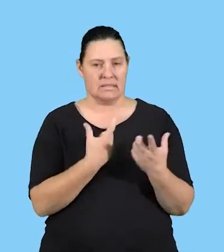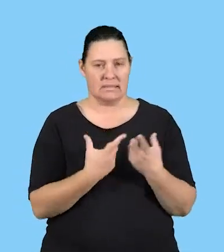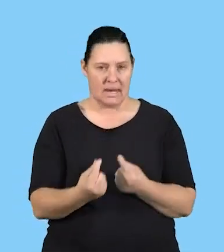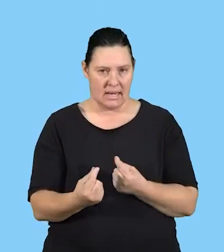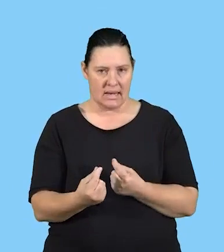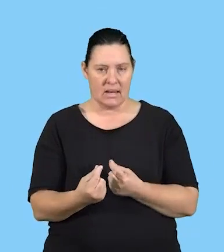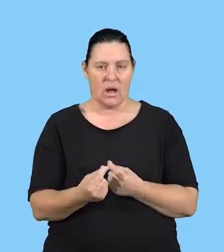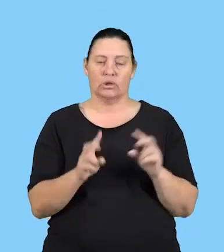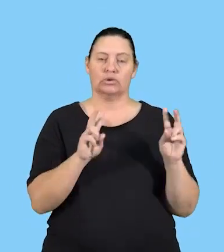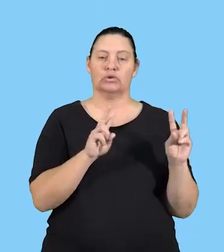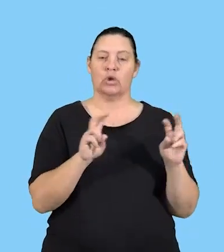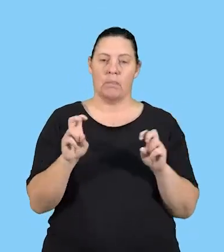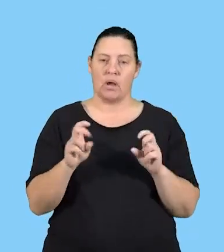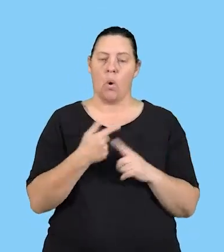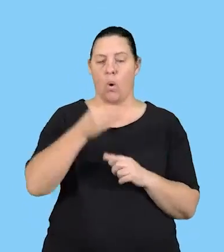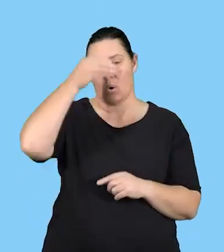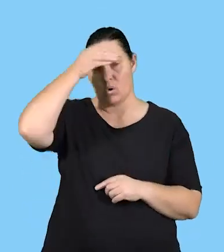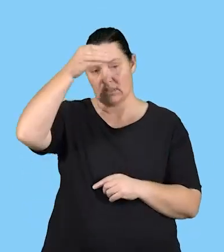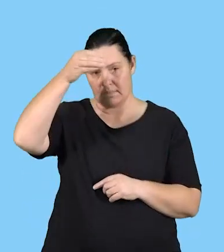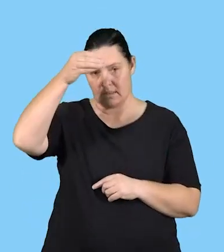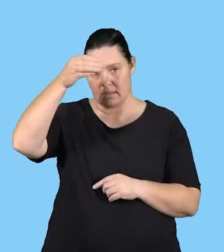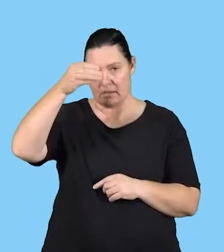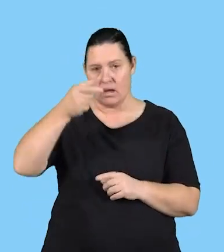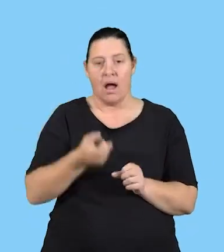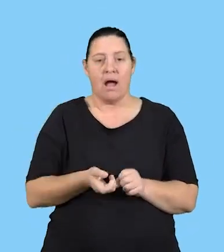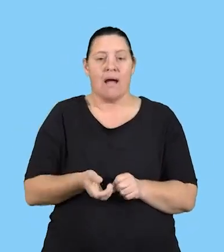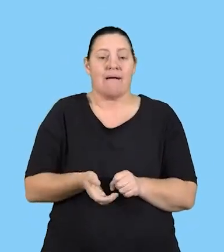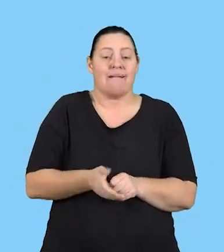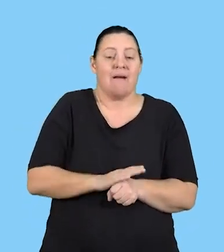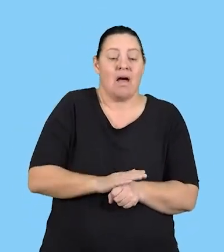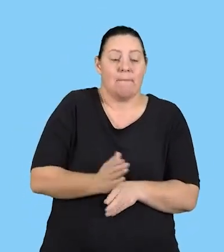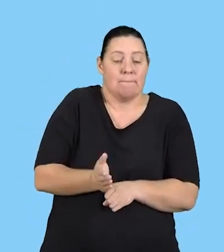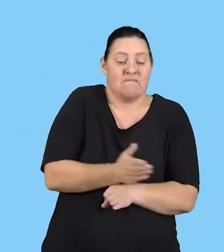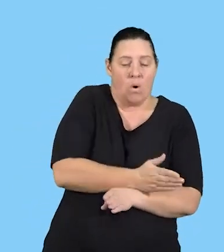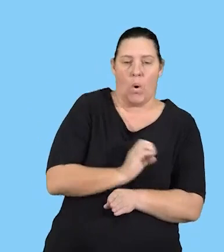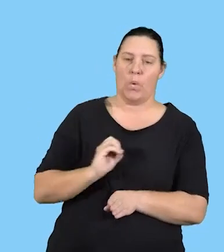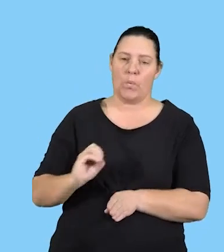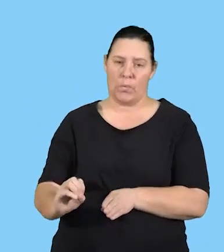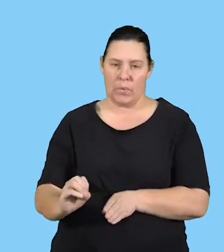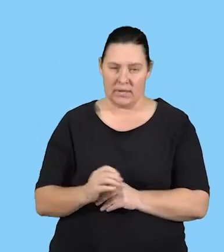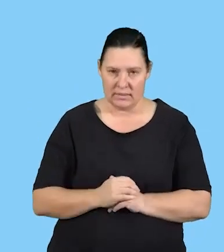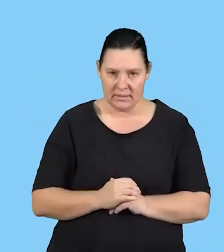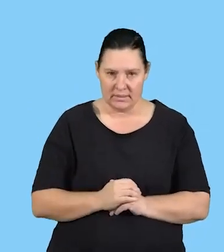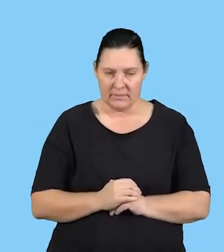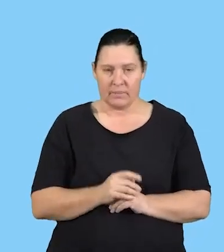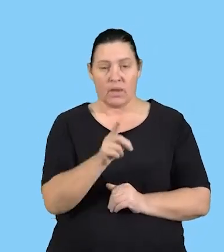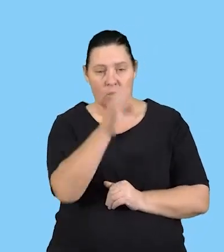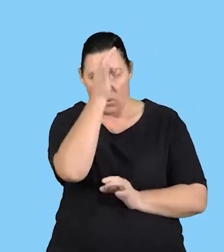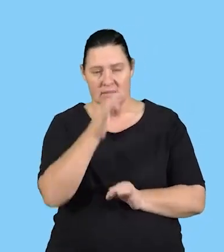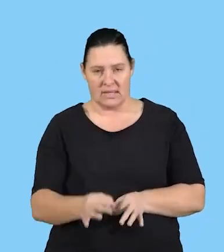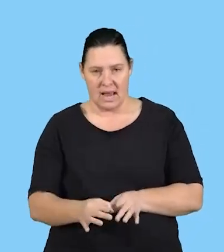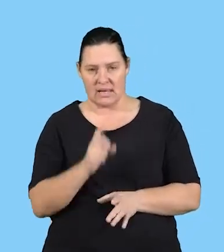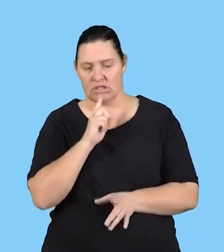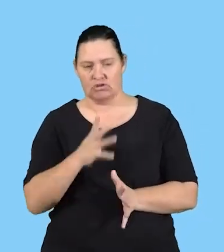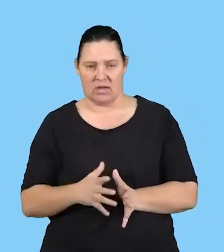a topic or a concept that has not been taught before. So you will decide as a